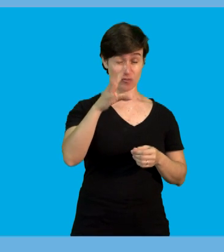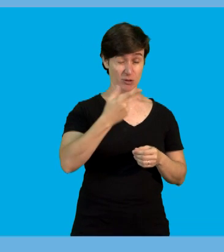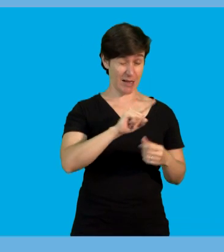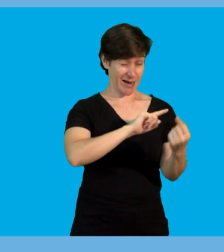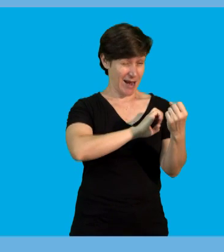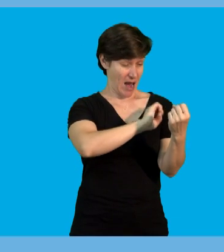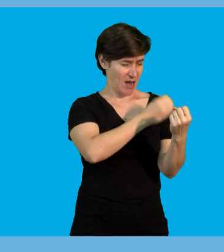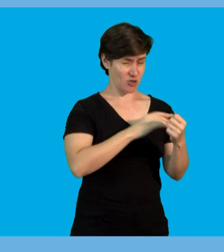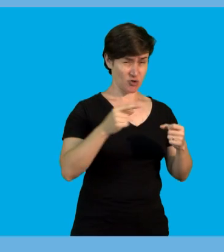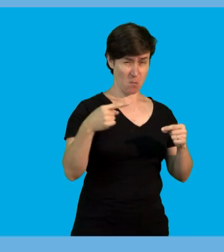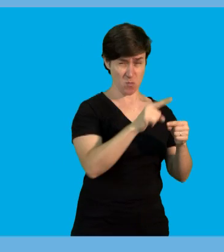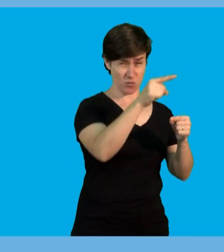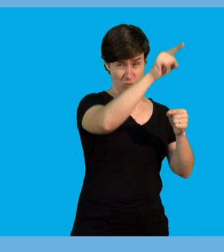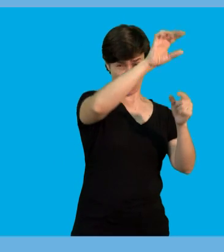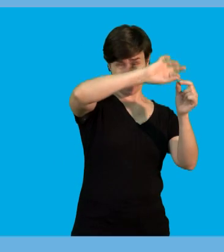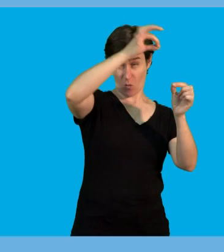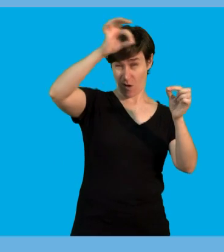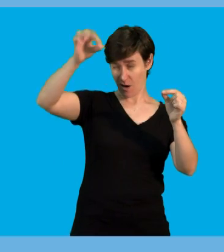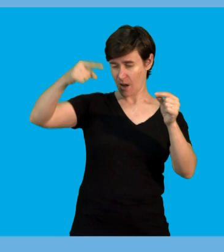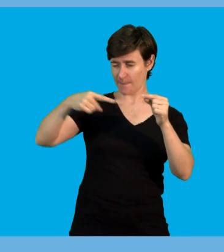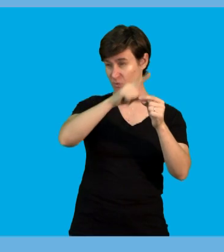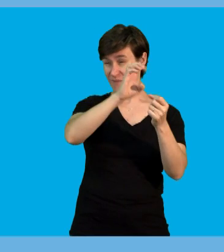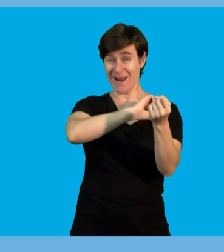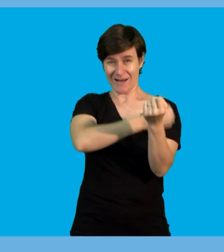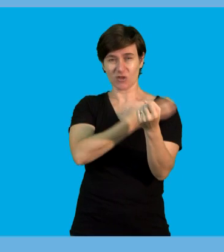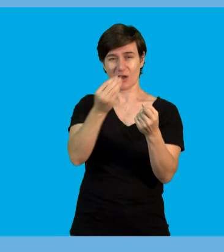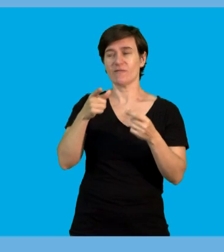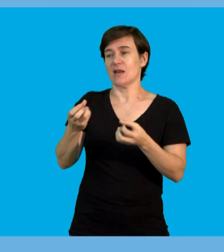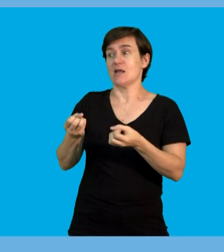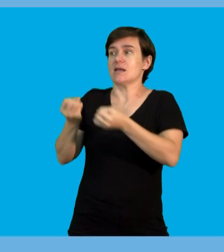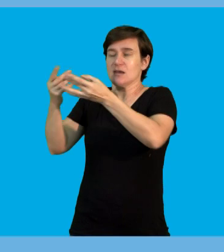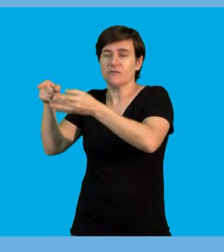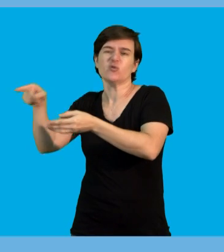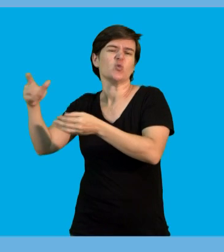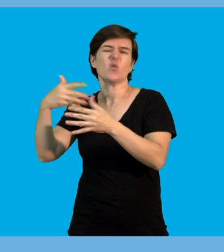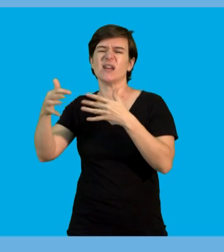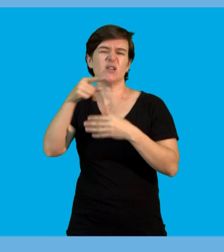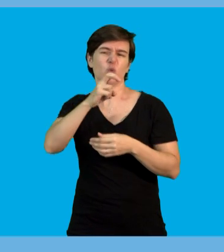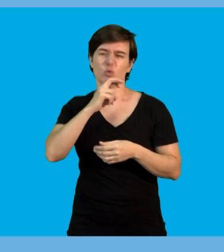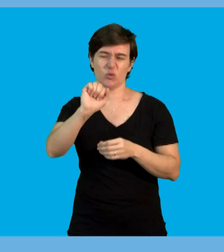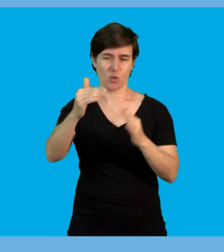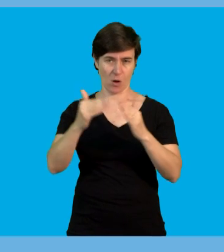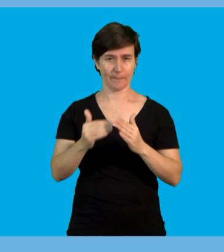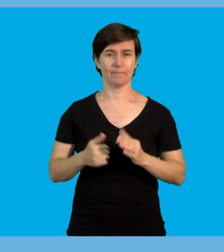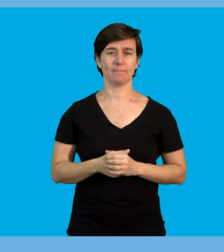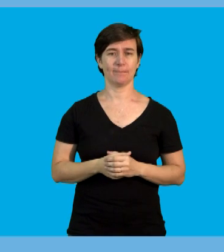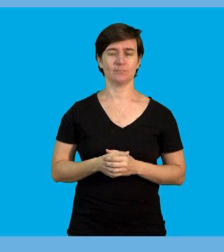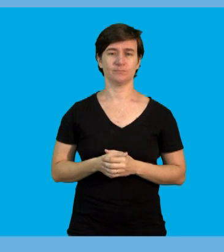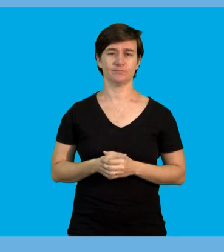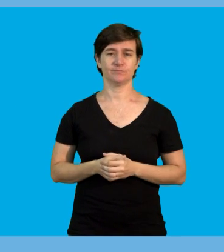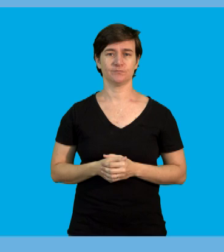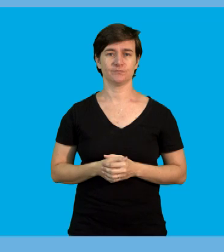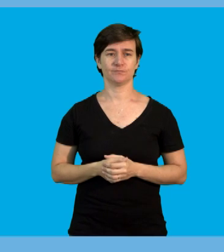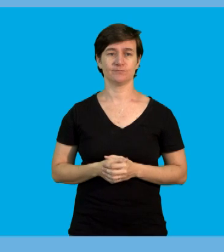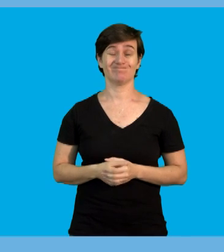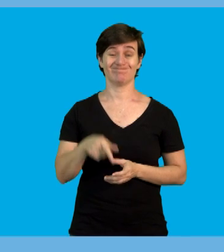are transferring energy into that electrical appliance, being the remote or being any other appliance that you are using. So